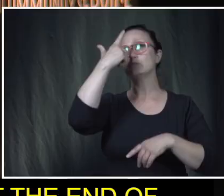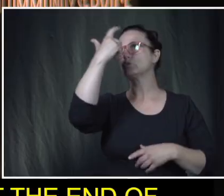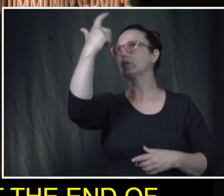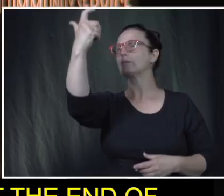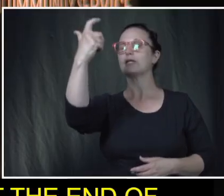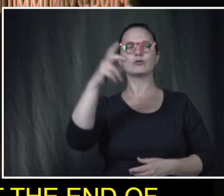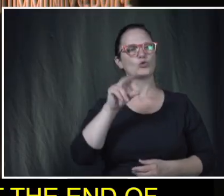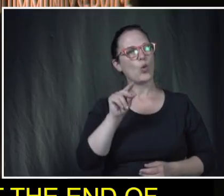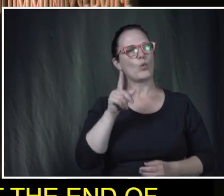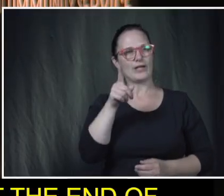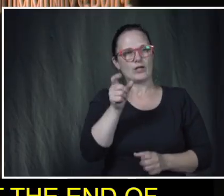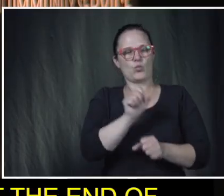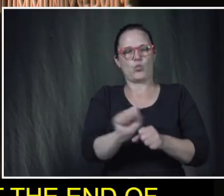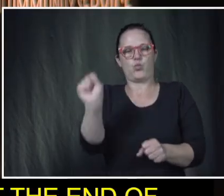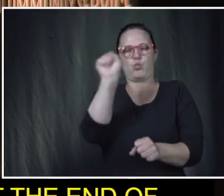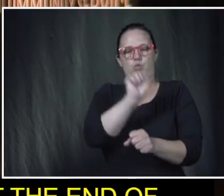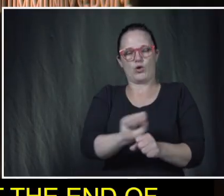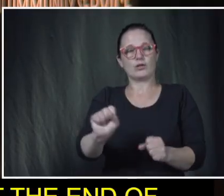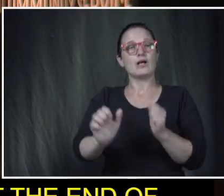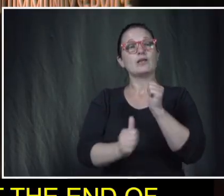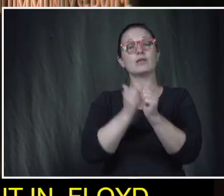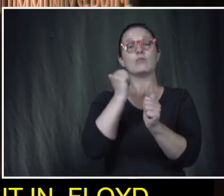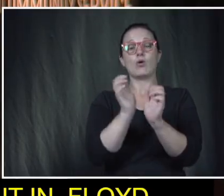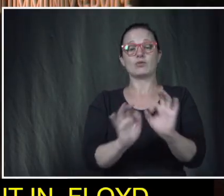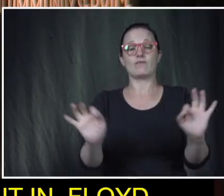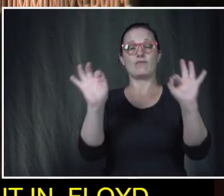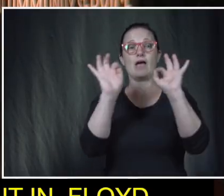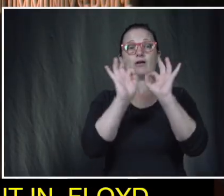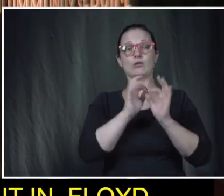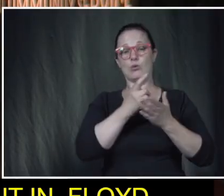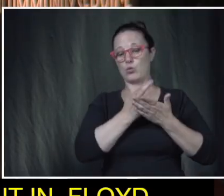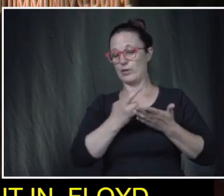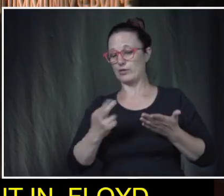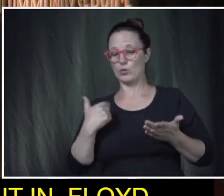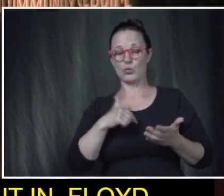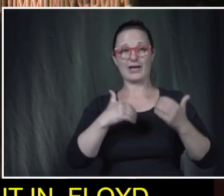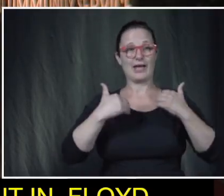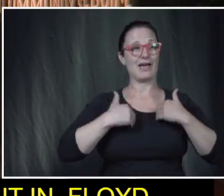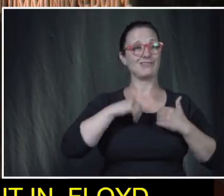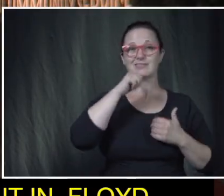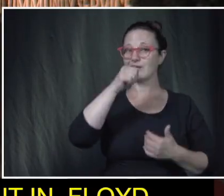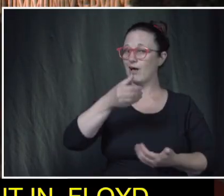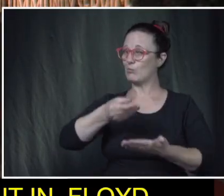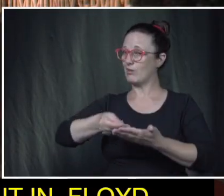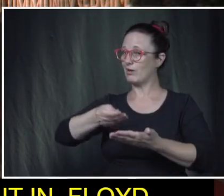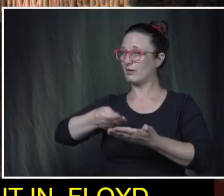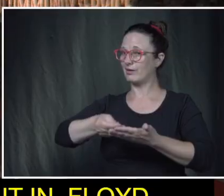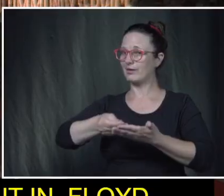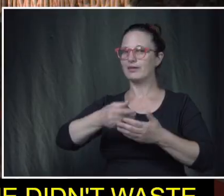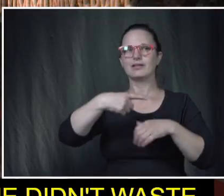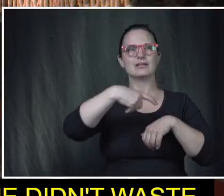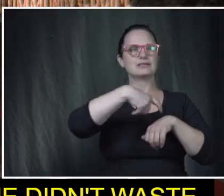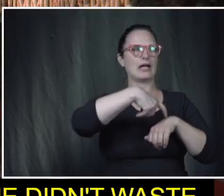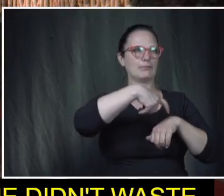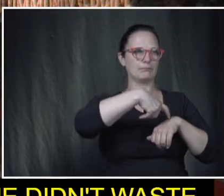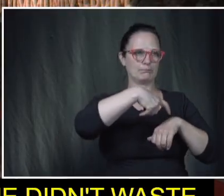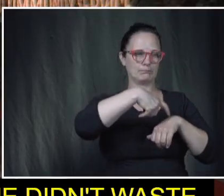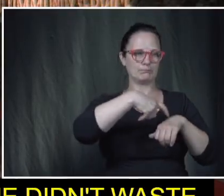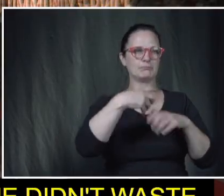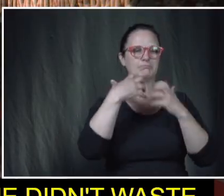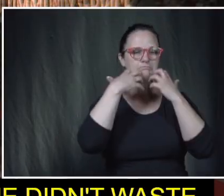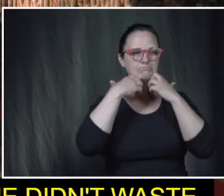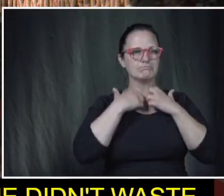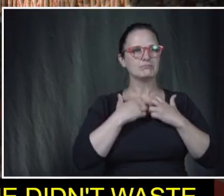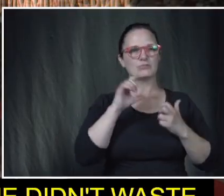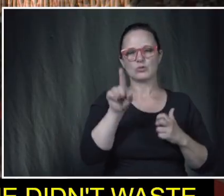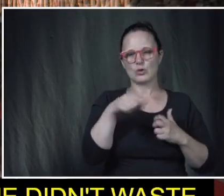put in the work. The most valuable resource we have in life isn't money, it's time. It's the only thing